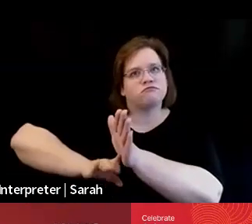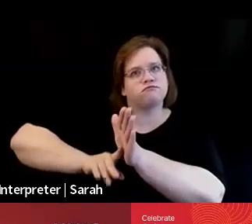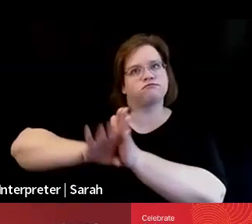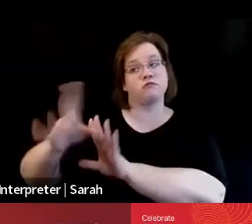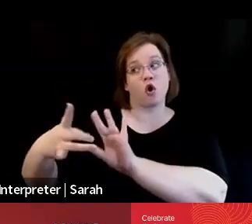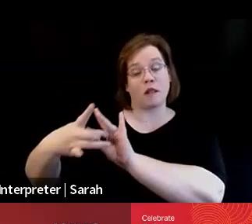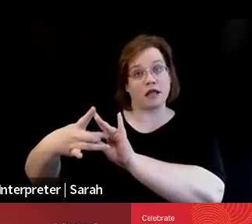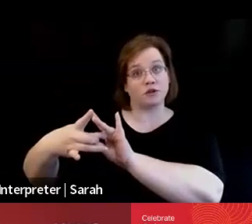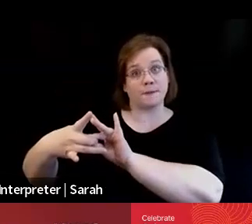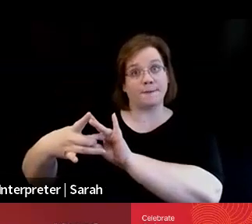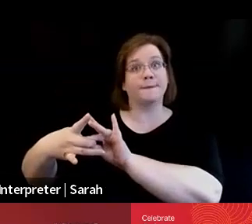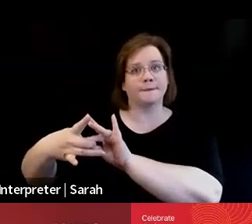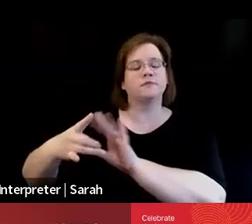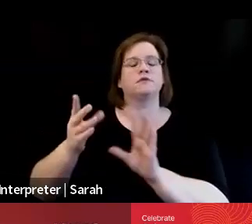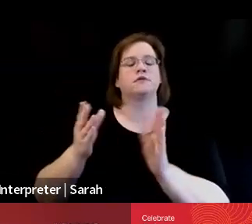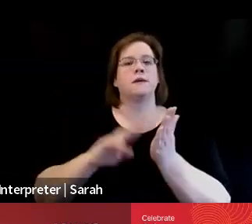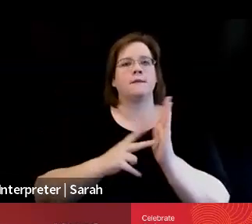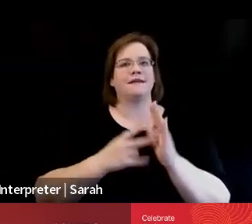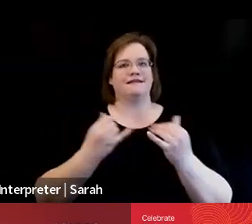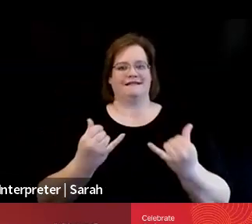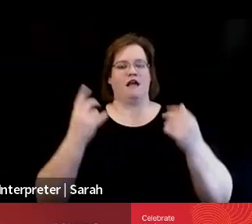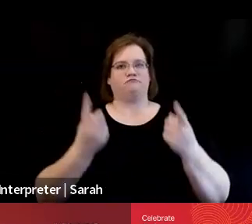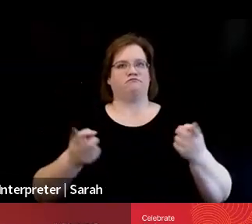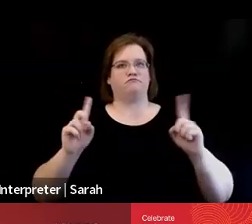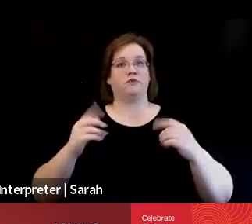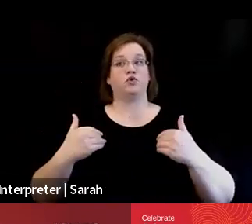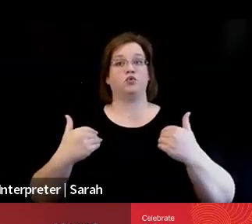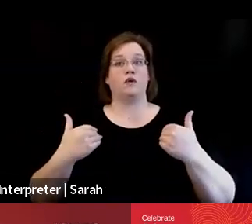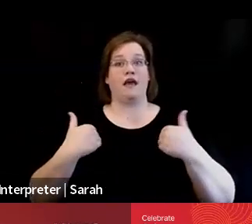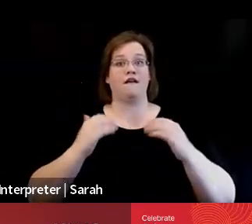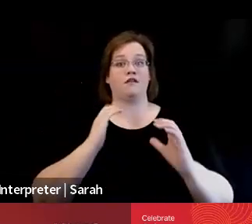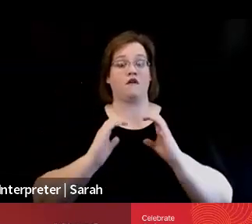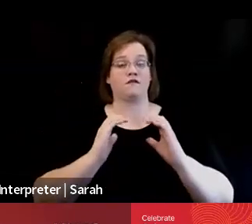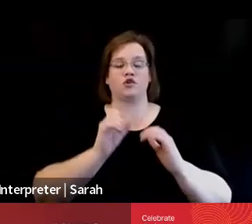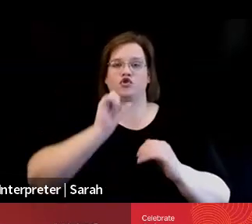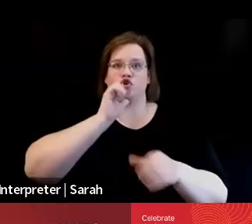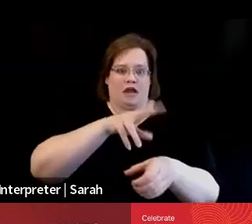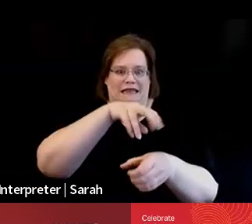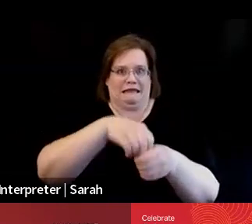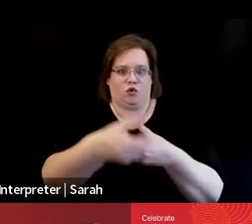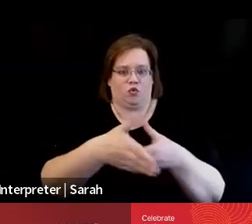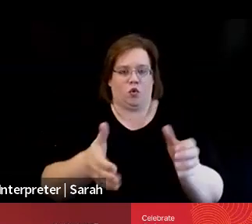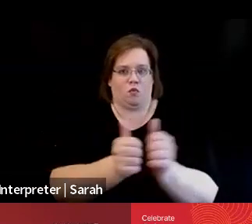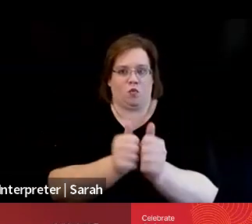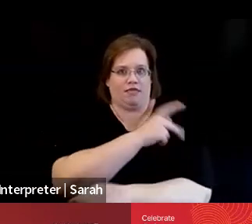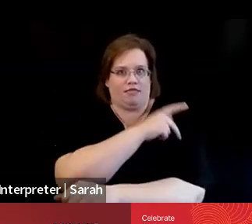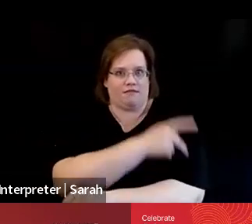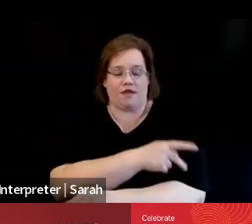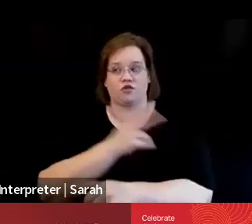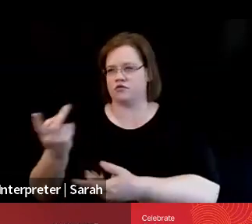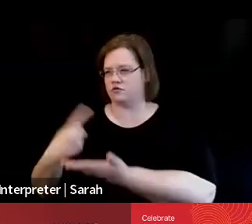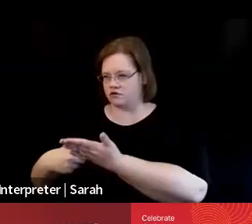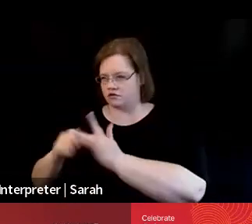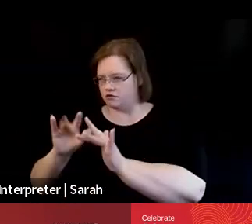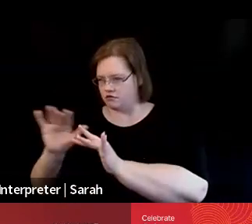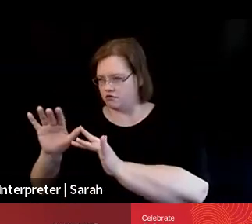that's actually made it very feasible to kind of have conversations outside of the clinical space with them so that we can better prepare kind of in the future.